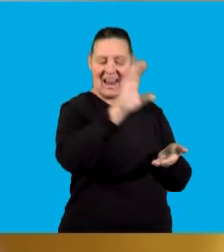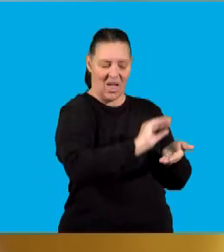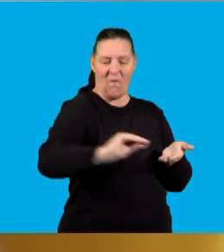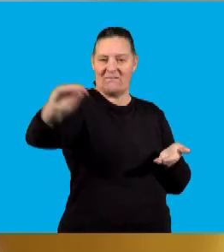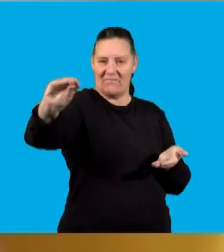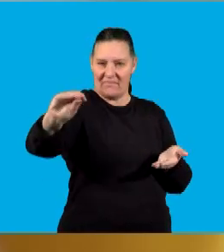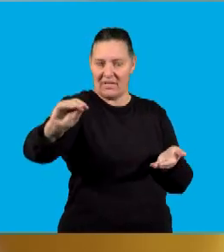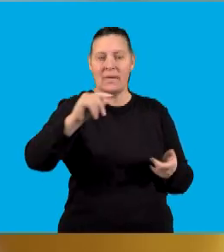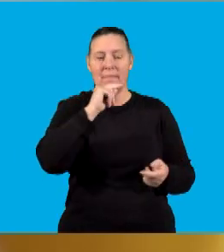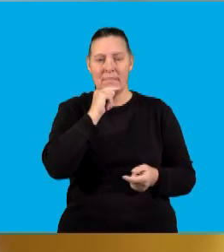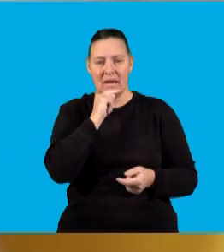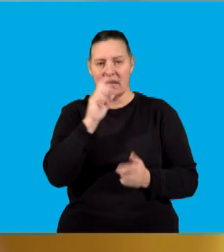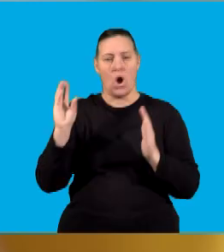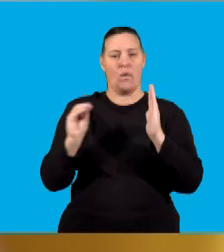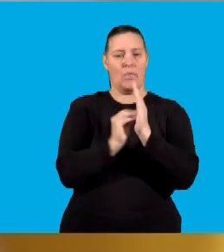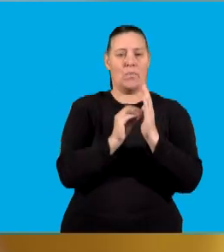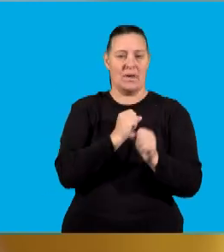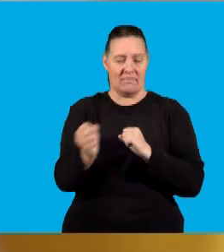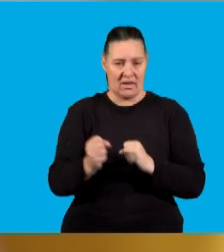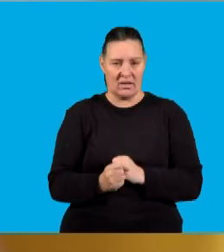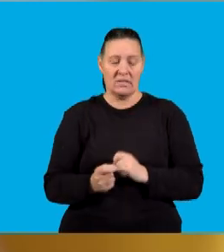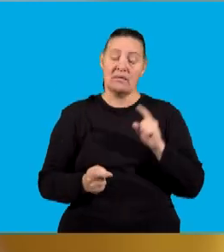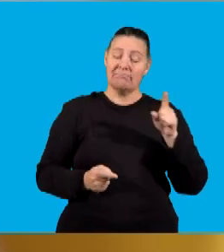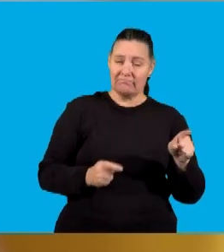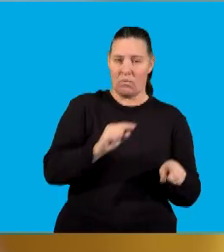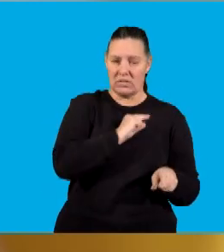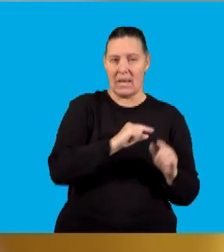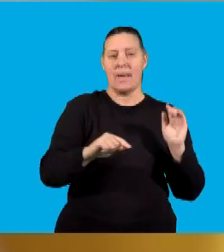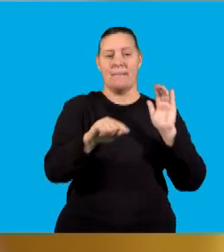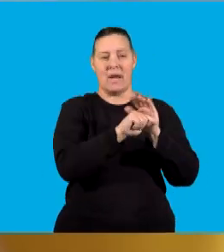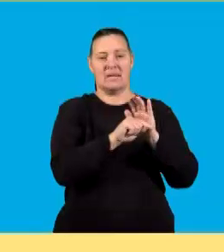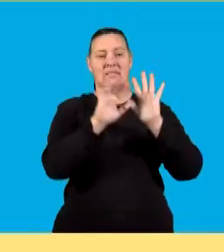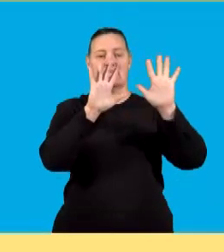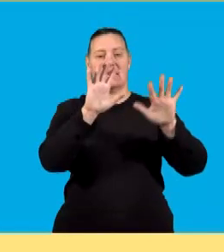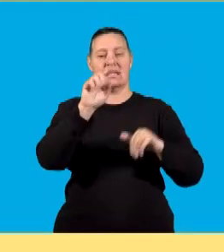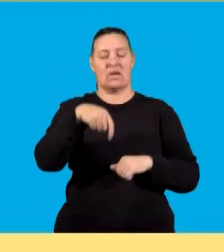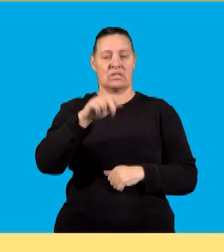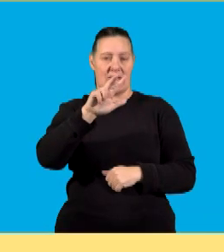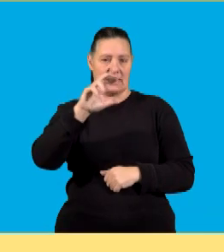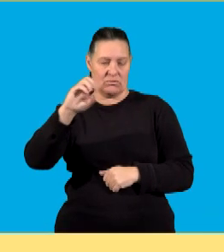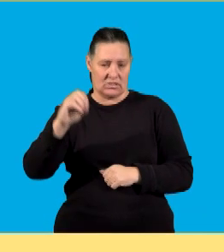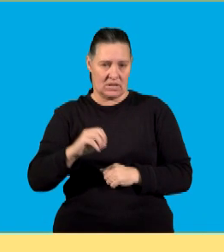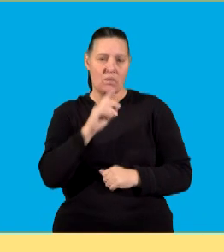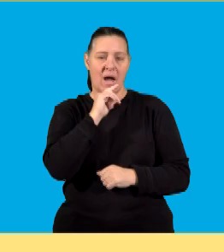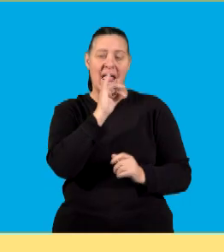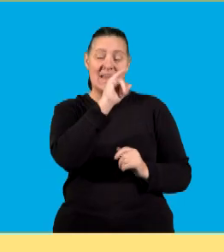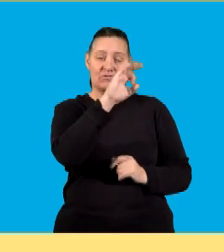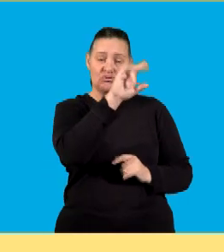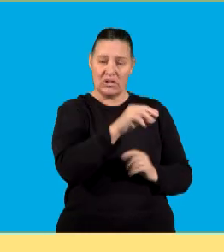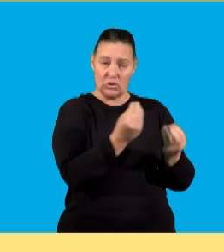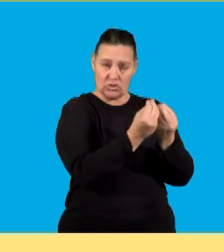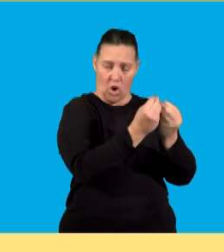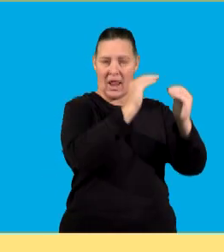decrease. And this transaction was not recorded. So I'll therefore come here and say minus 10.8 to decrease